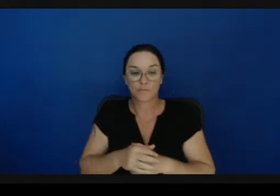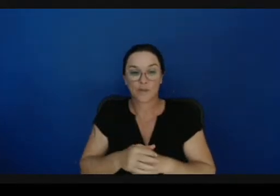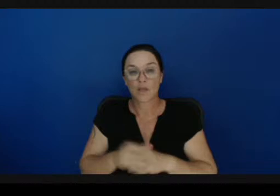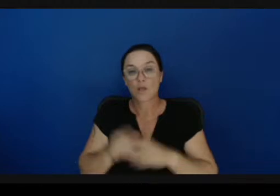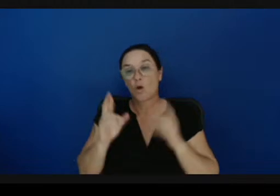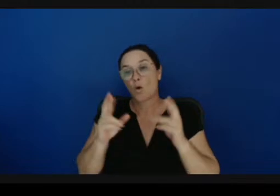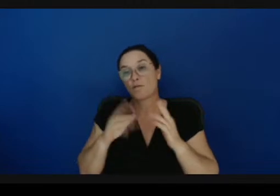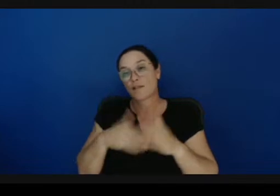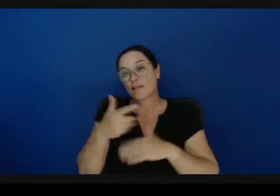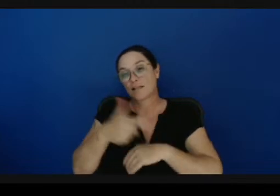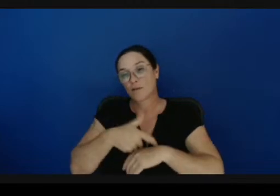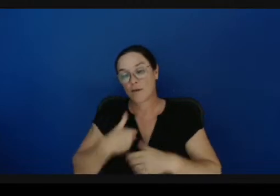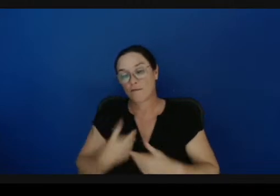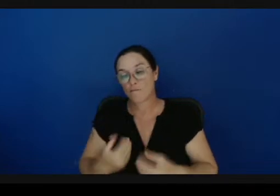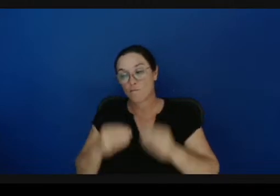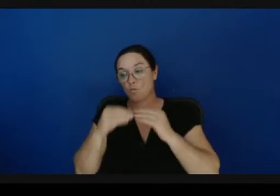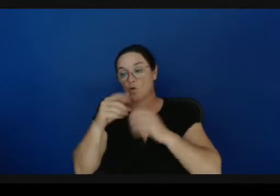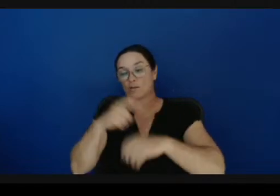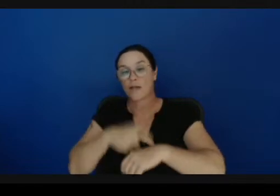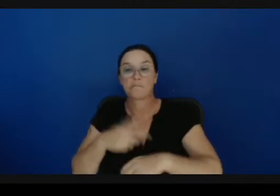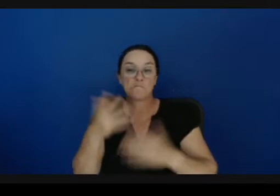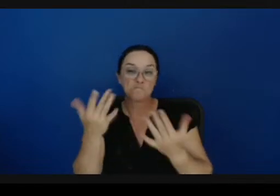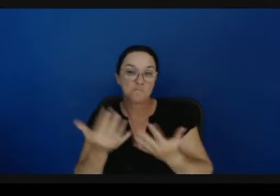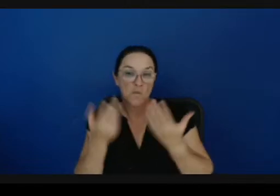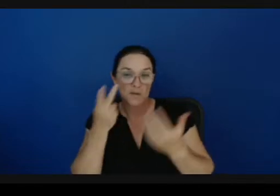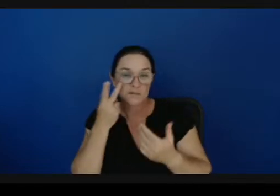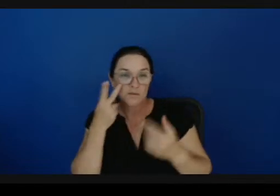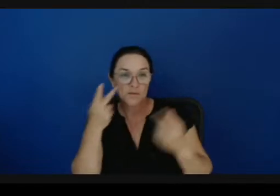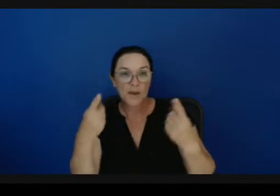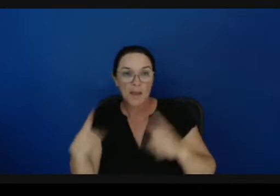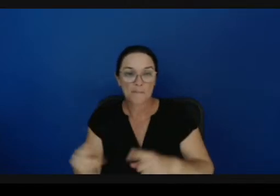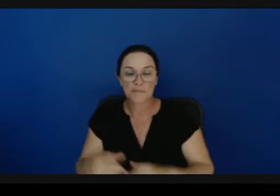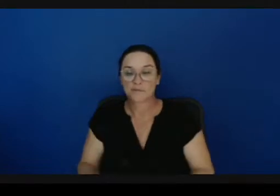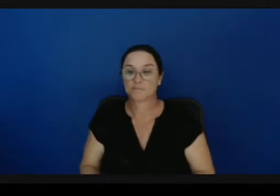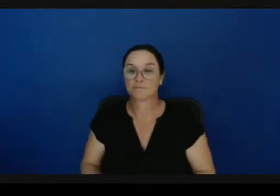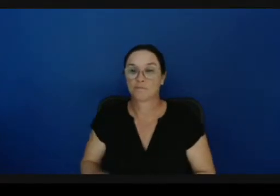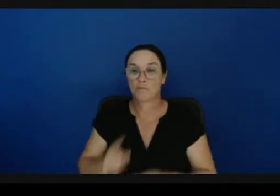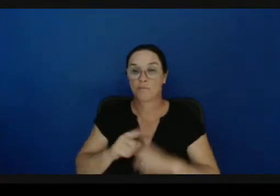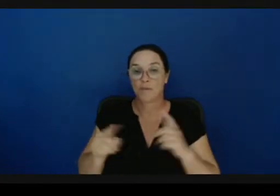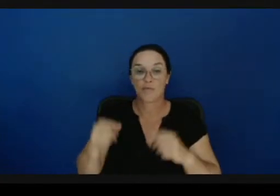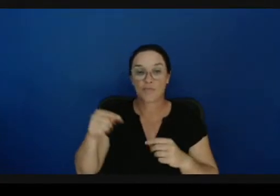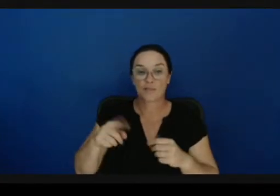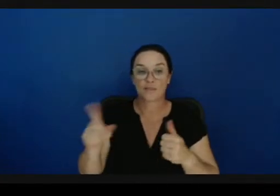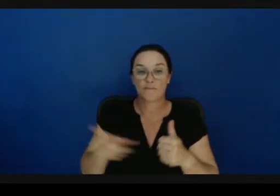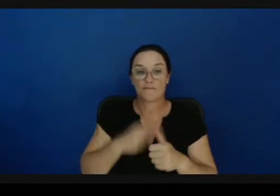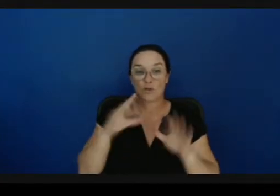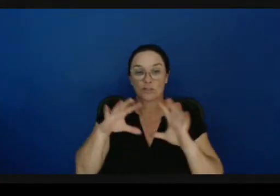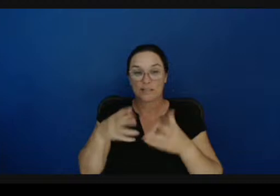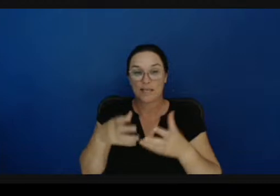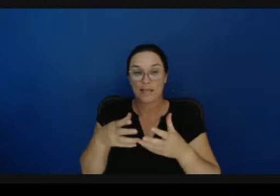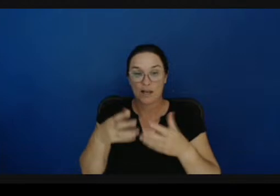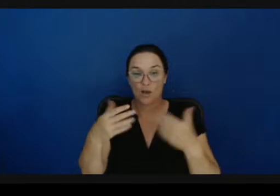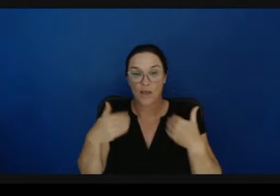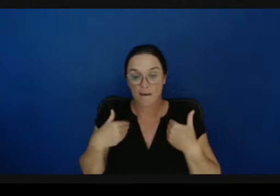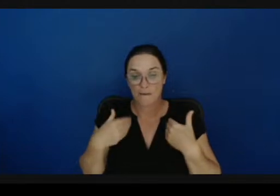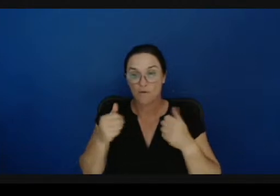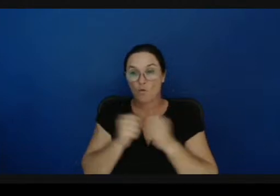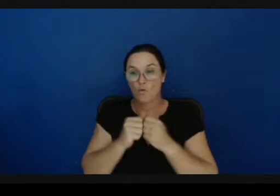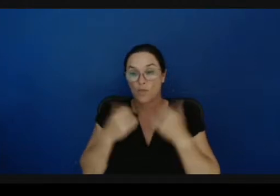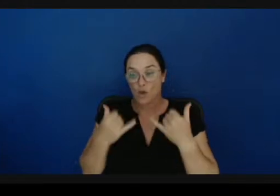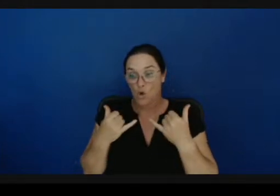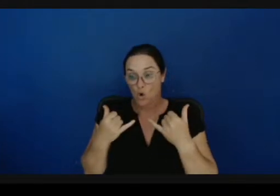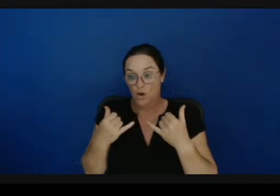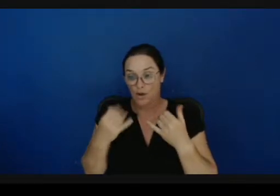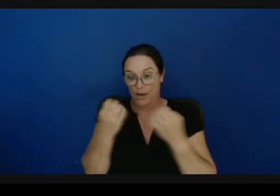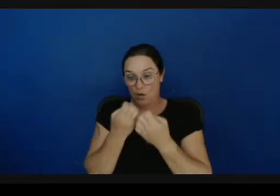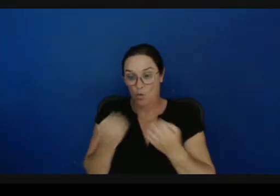have a little bit more head time. We'll have to wait and see if it works out the same way. But this is the first data set we have with our current network and the